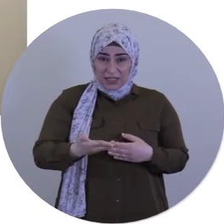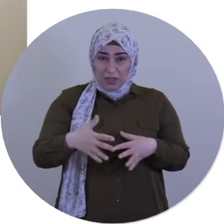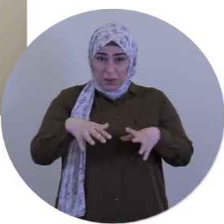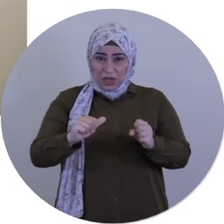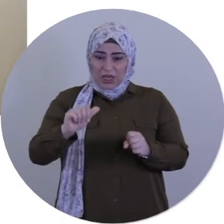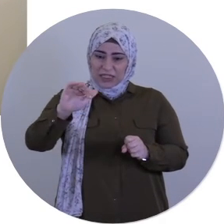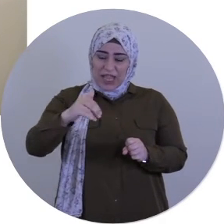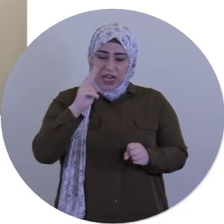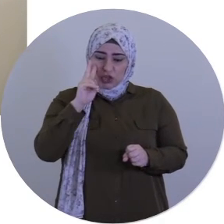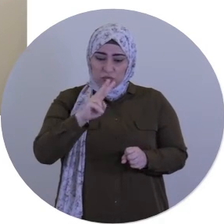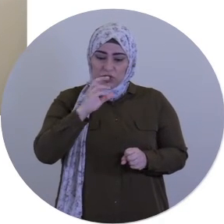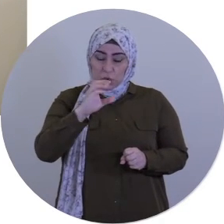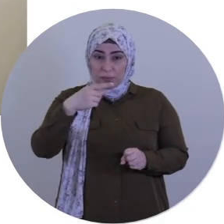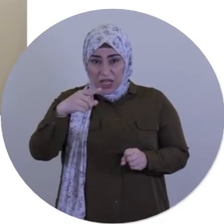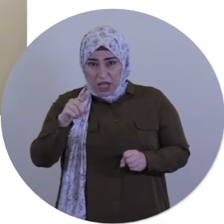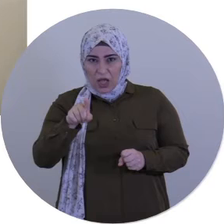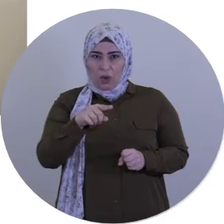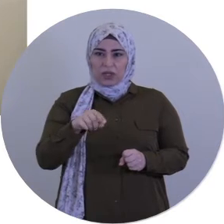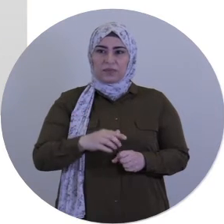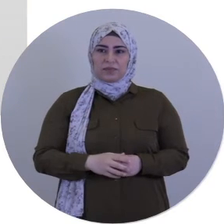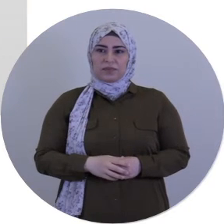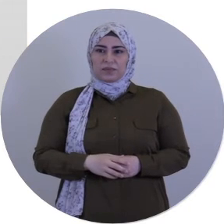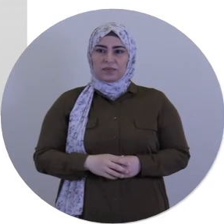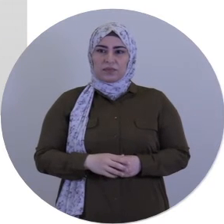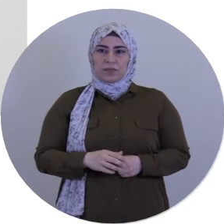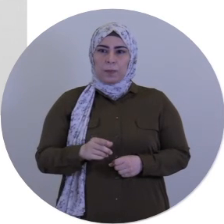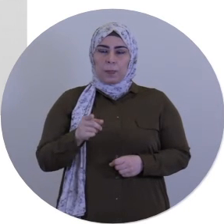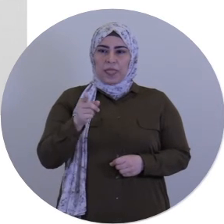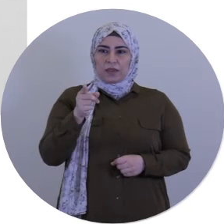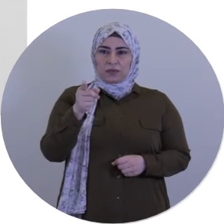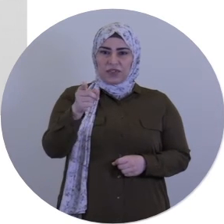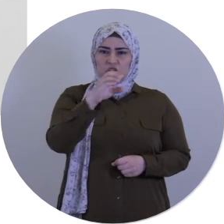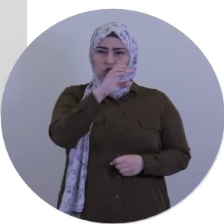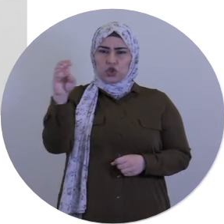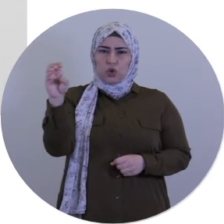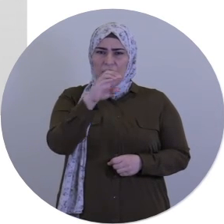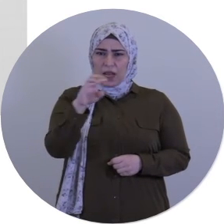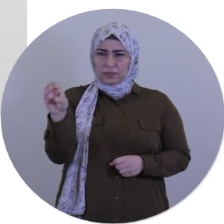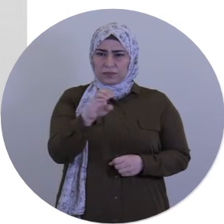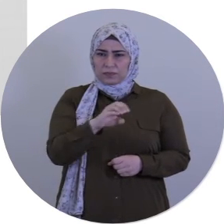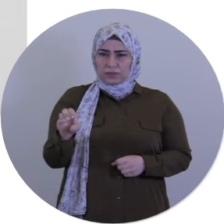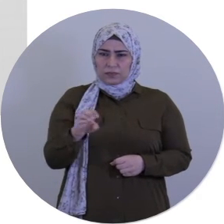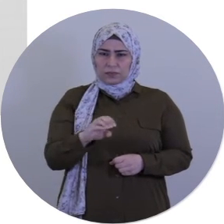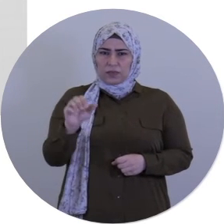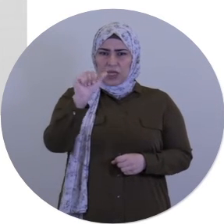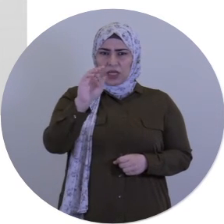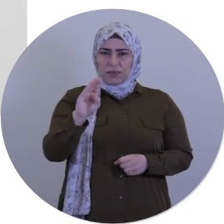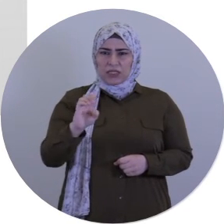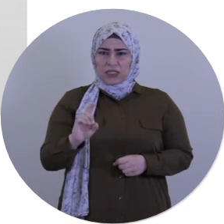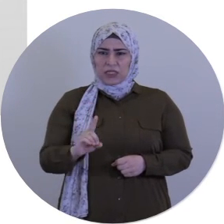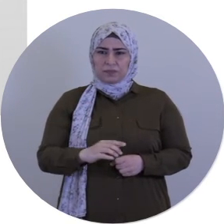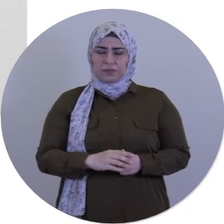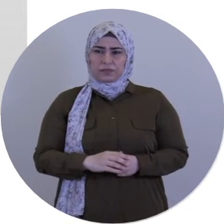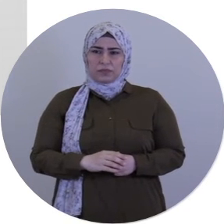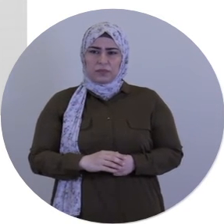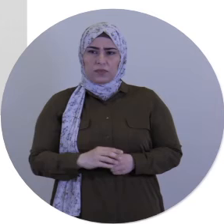then come back to check the answers. This is what you have to do. Complete these sentences using the correct form of